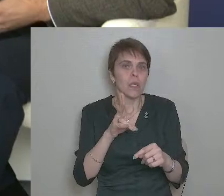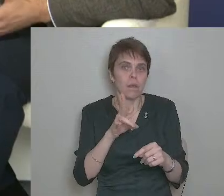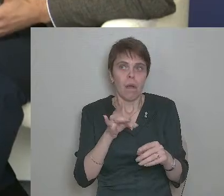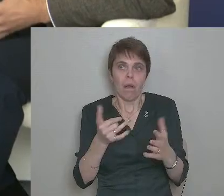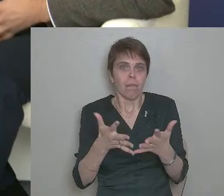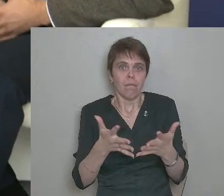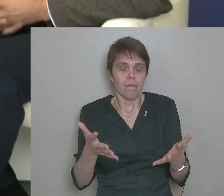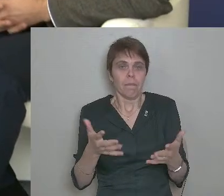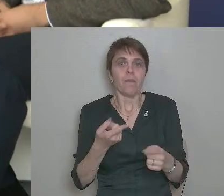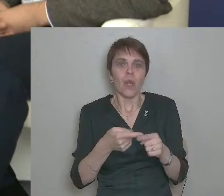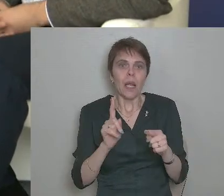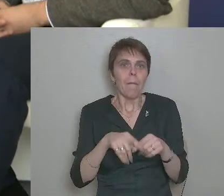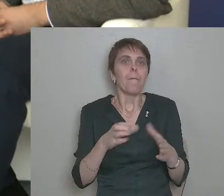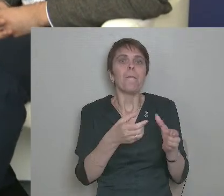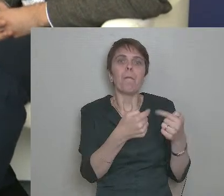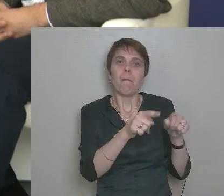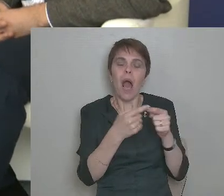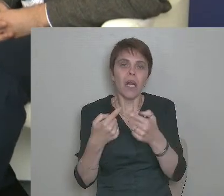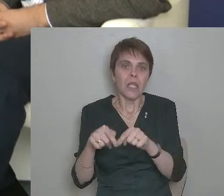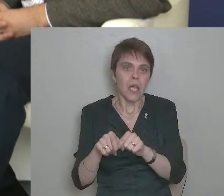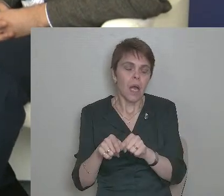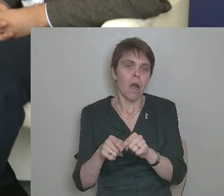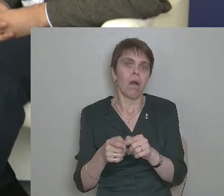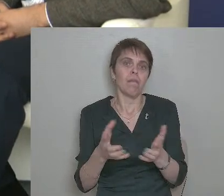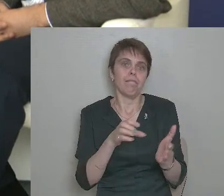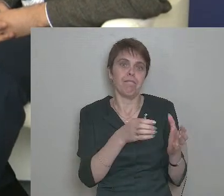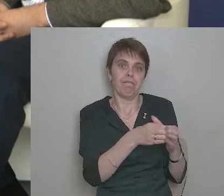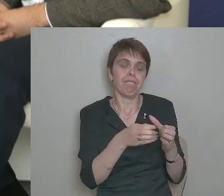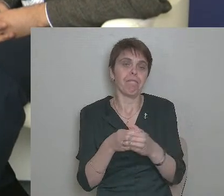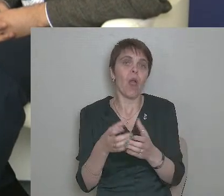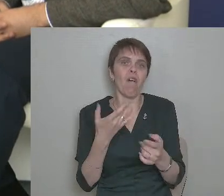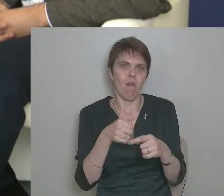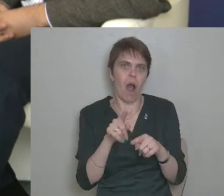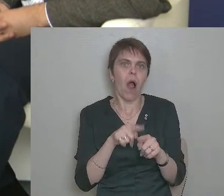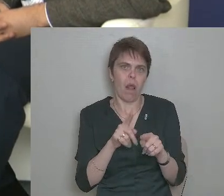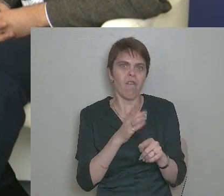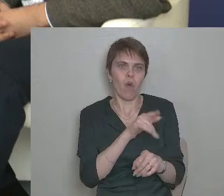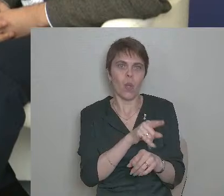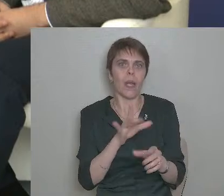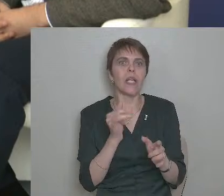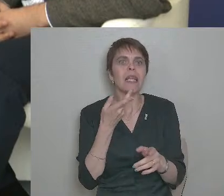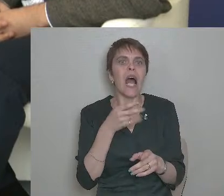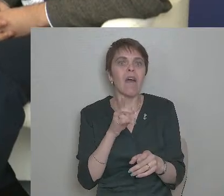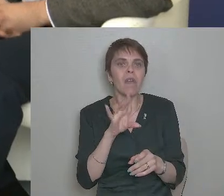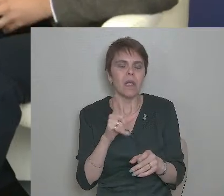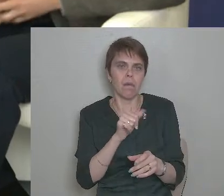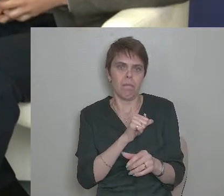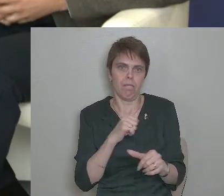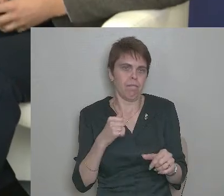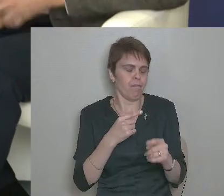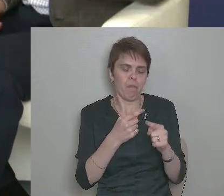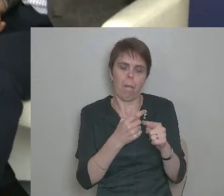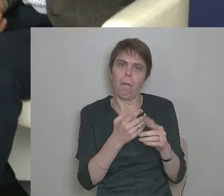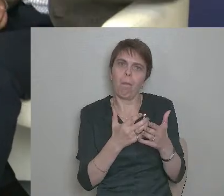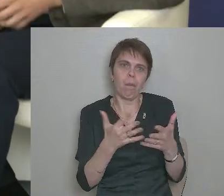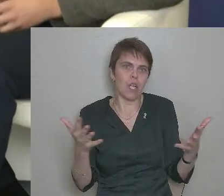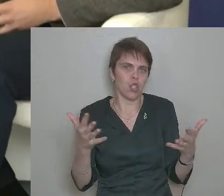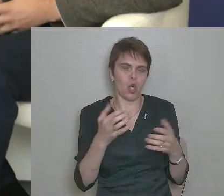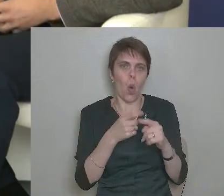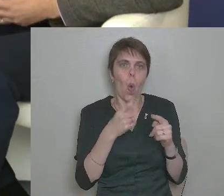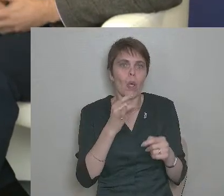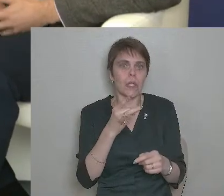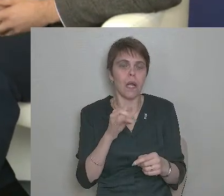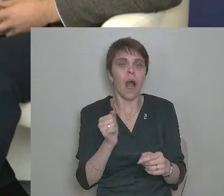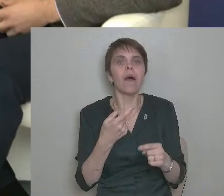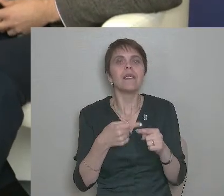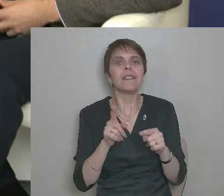candidates are lacking, and this is a big problem for certain political parties. And in some of the political parties, it's a very acute problem, the